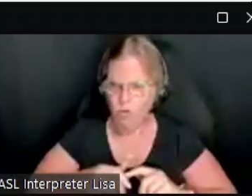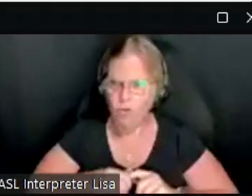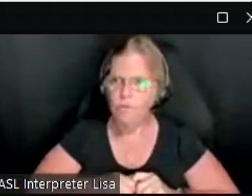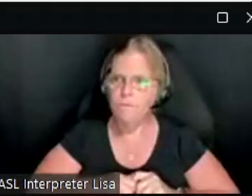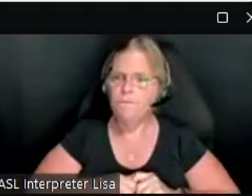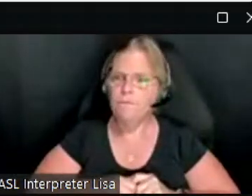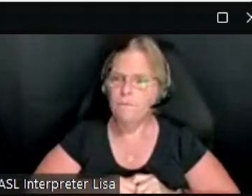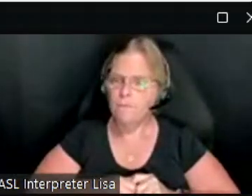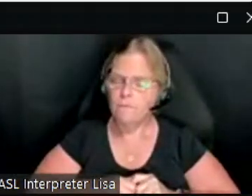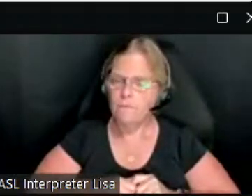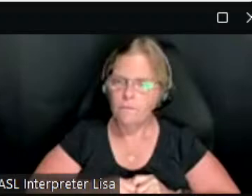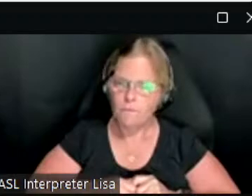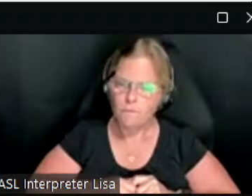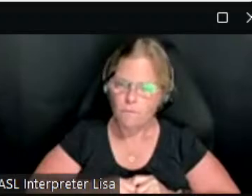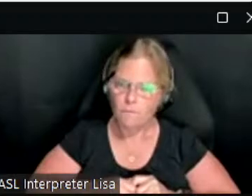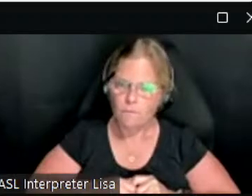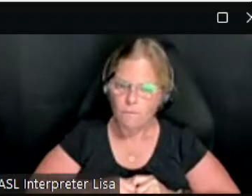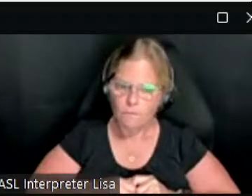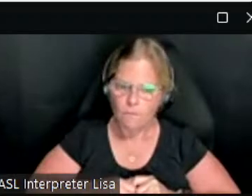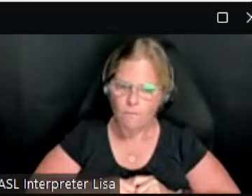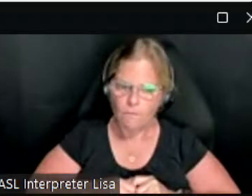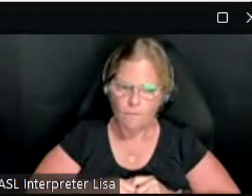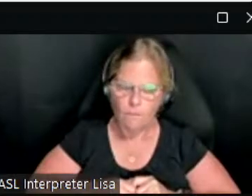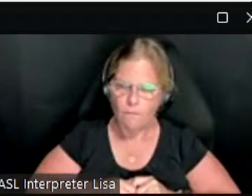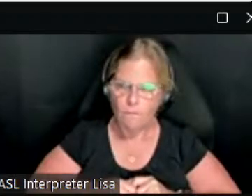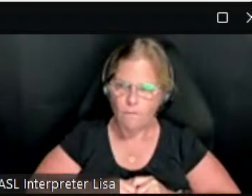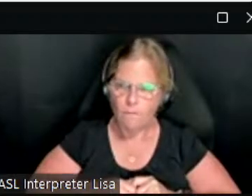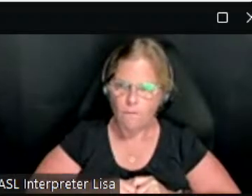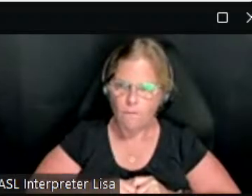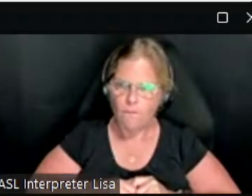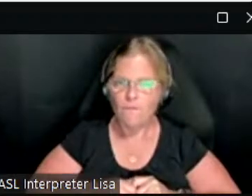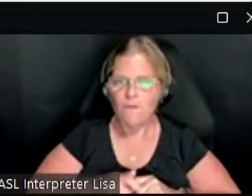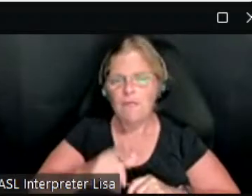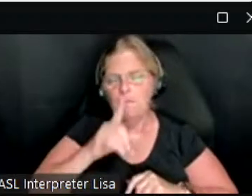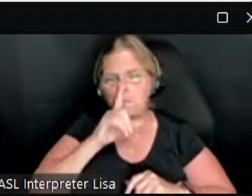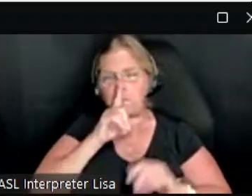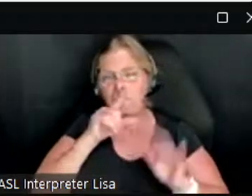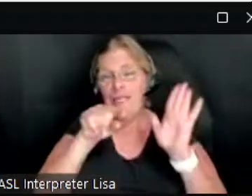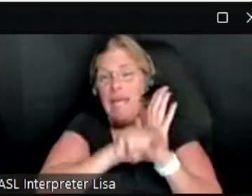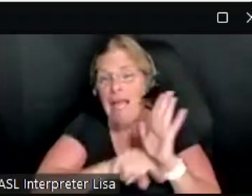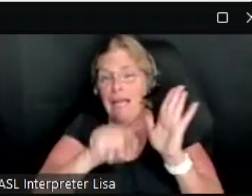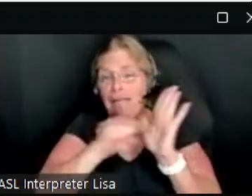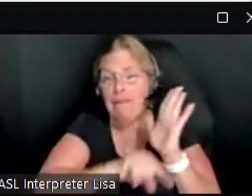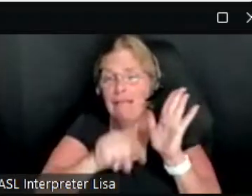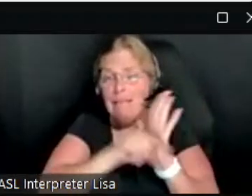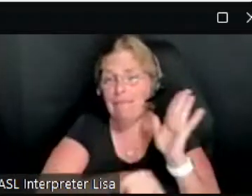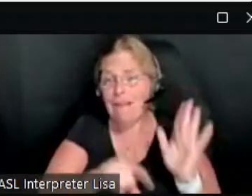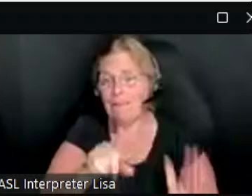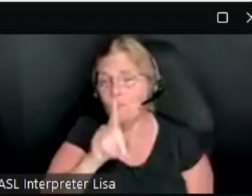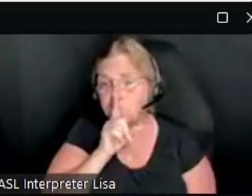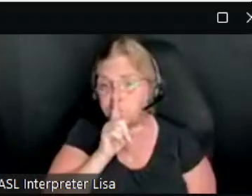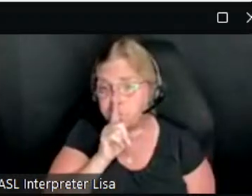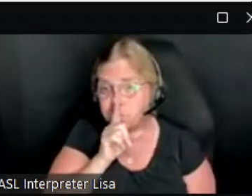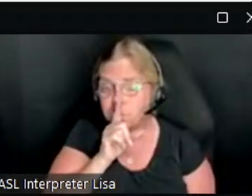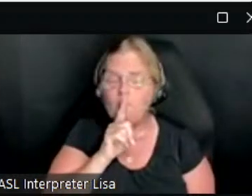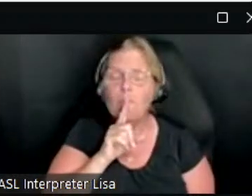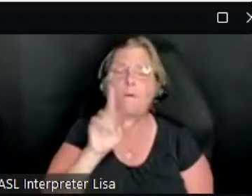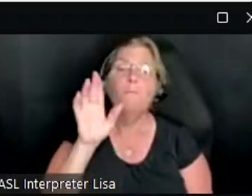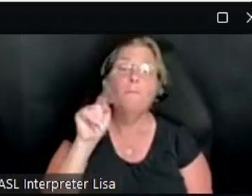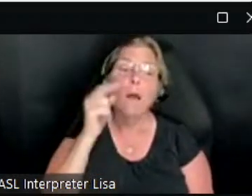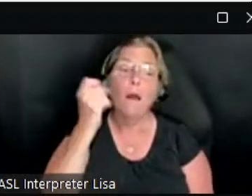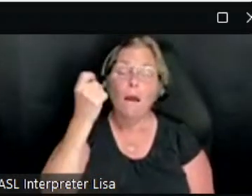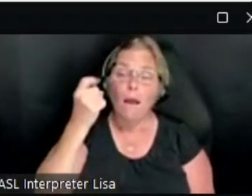section as well. So not to be a Debbie Downer, but I think one of the challenges when we talk about